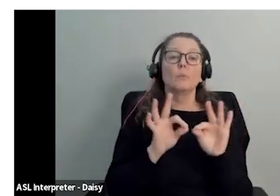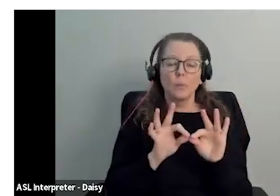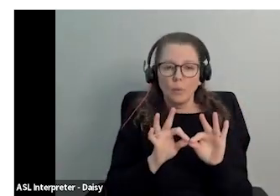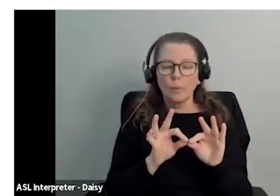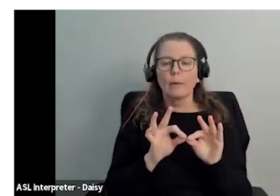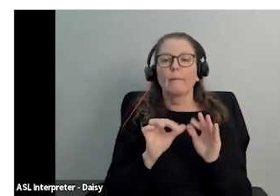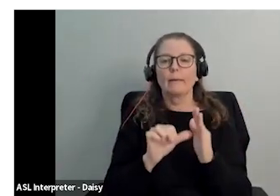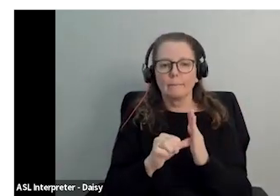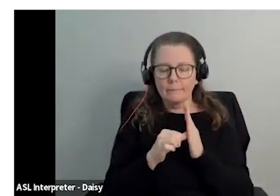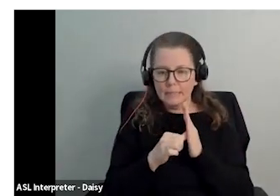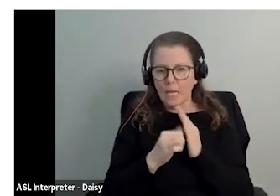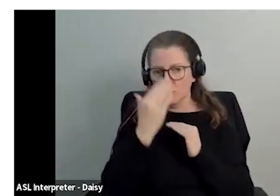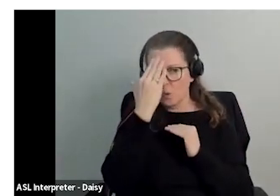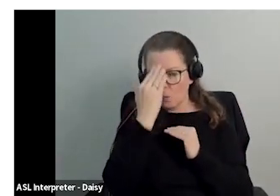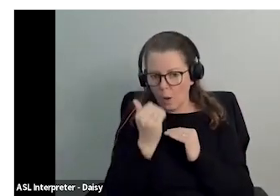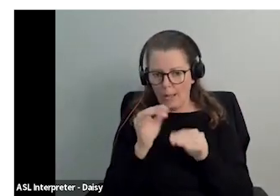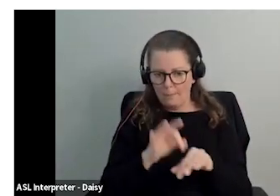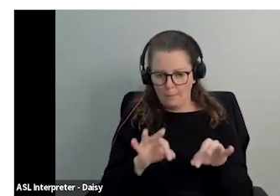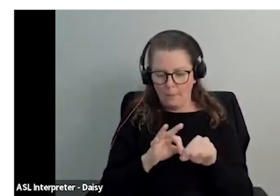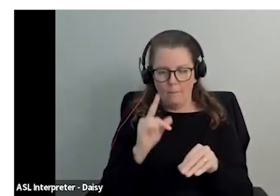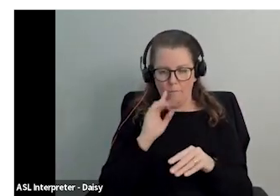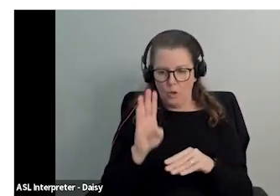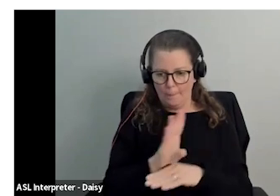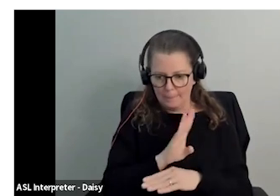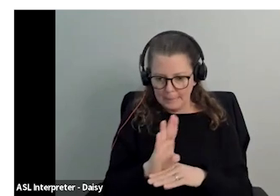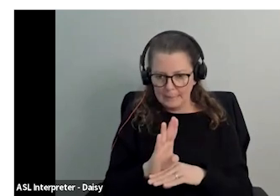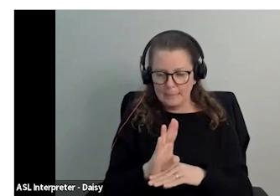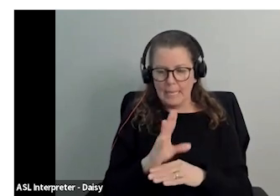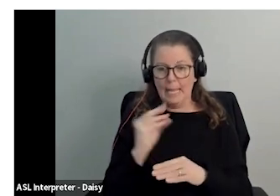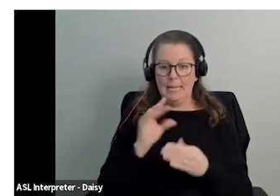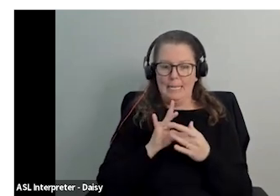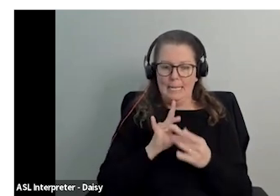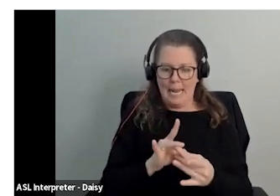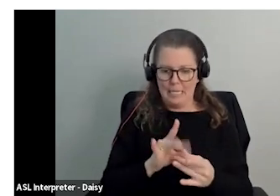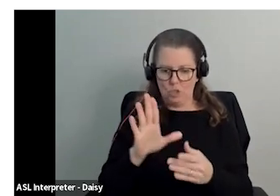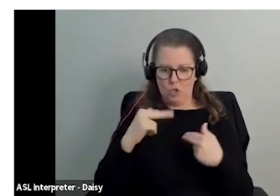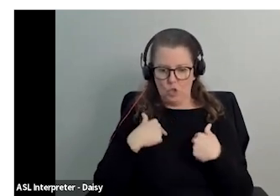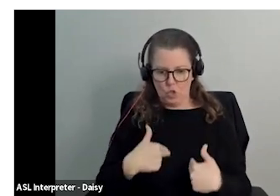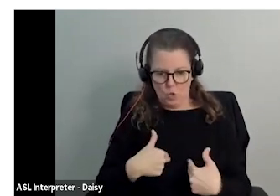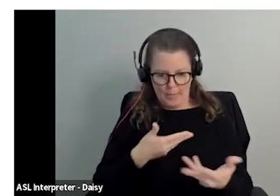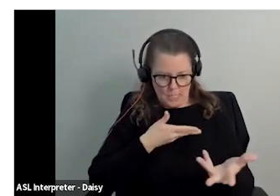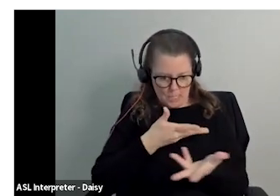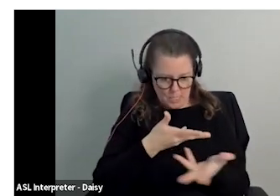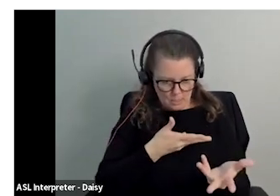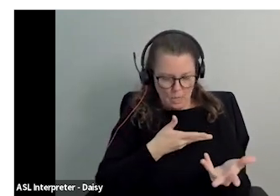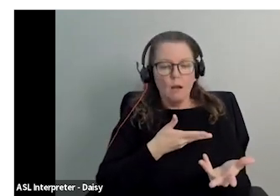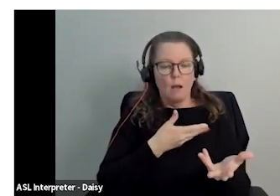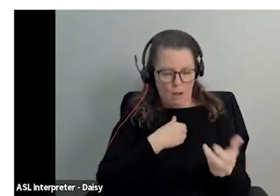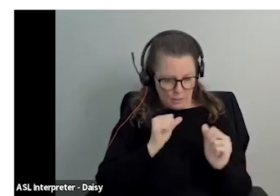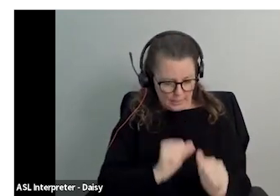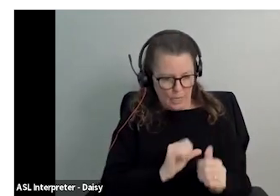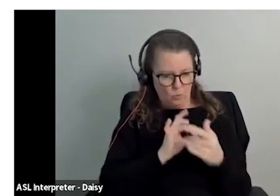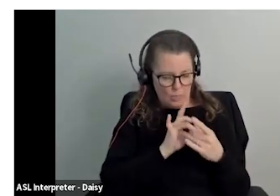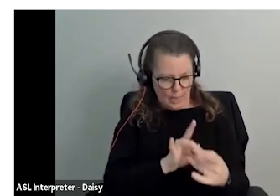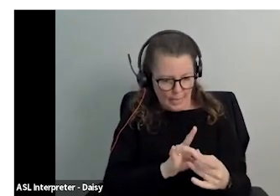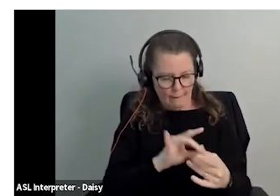make the business case, draw lines to the basic human rights of it, and then make sure that it's relatable in